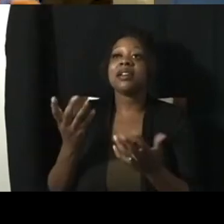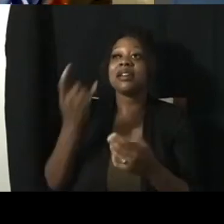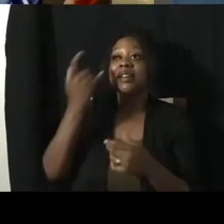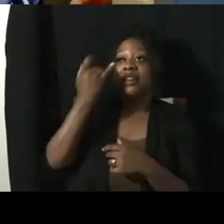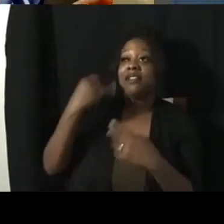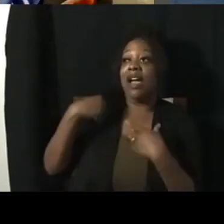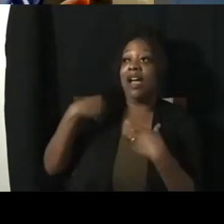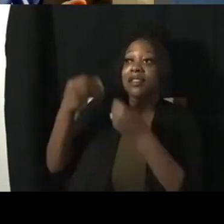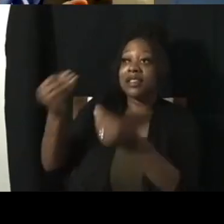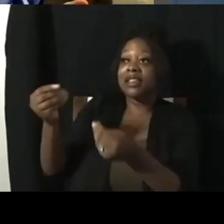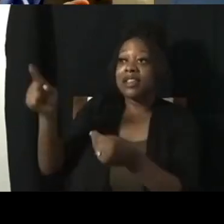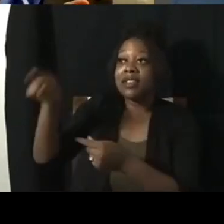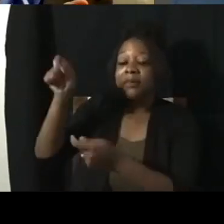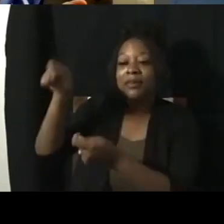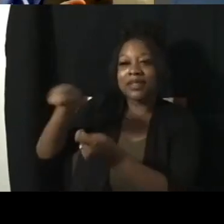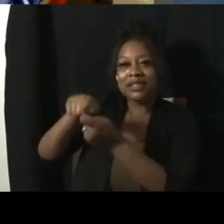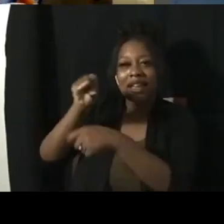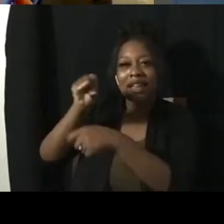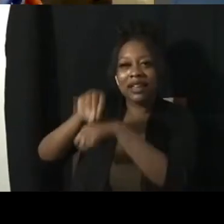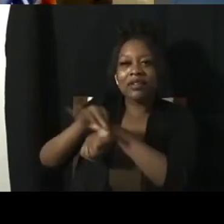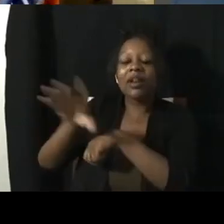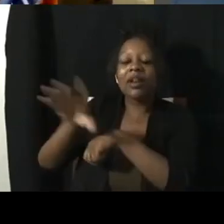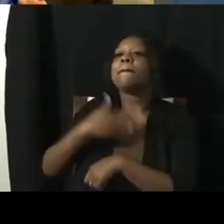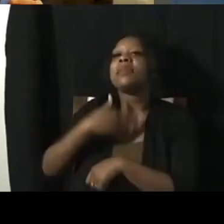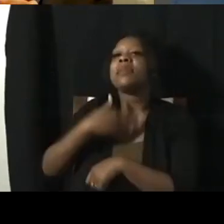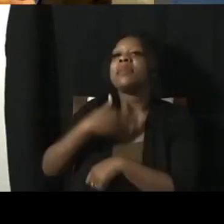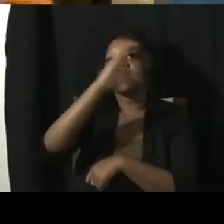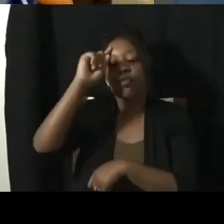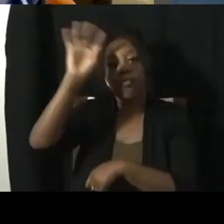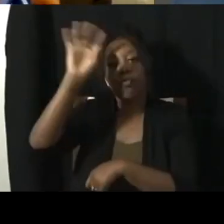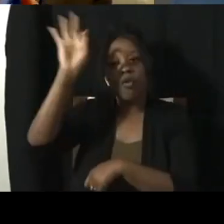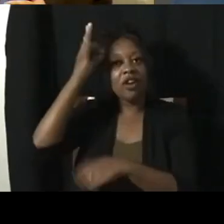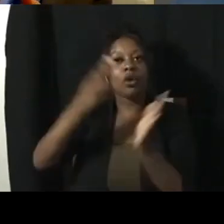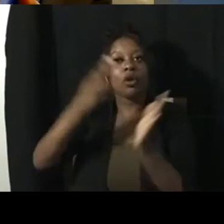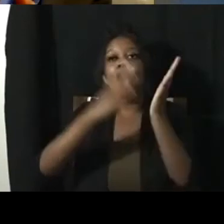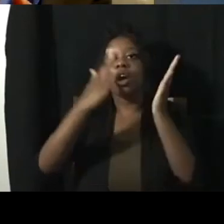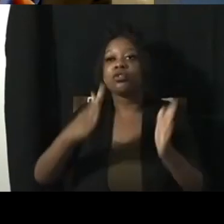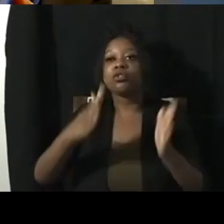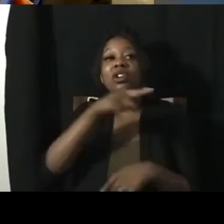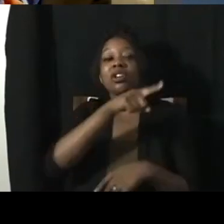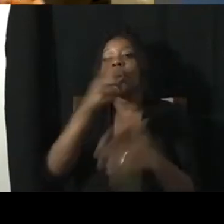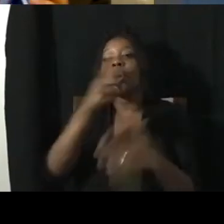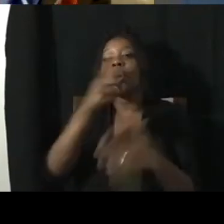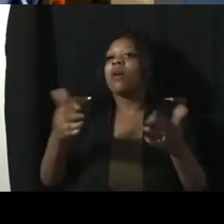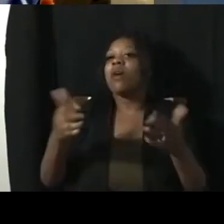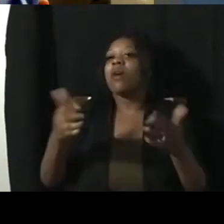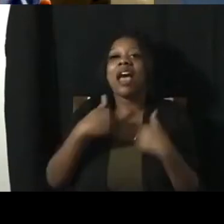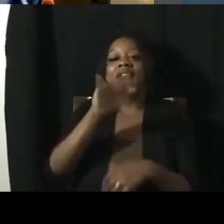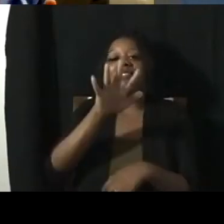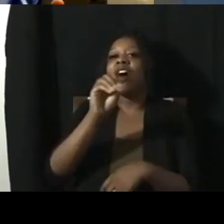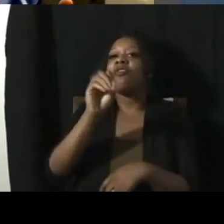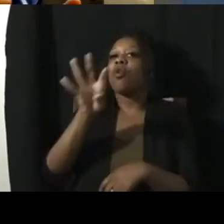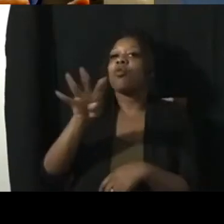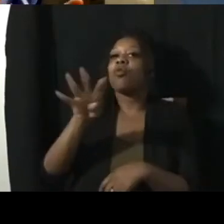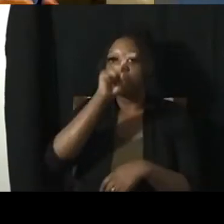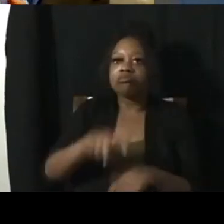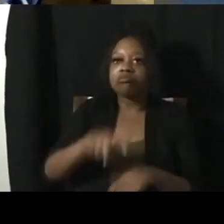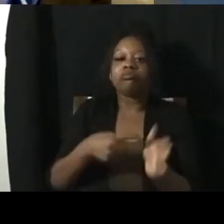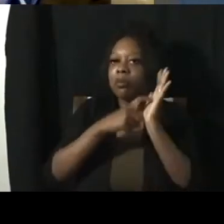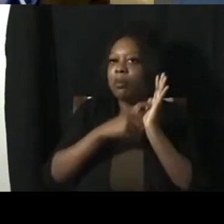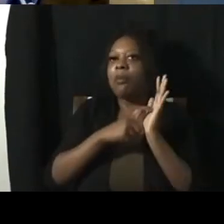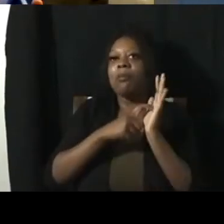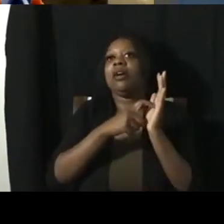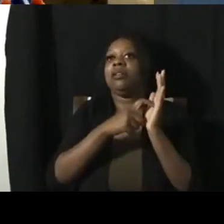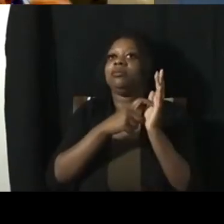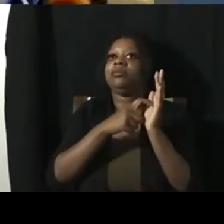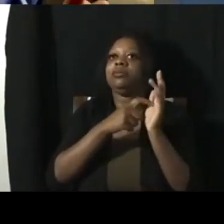would be one, look at federal contractors. Federal contractors already have the 503 obligation, an affirmative action obligation, and a